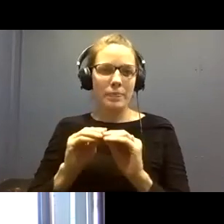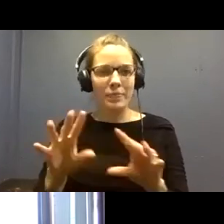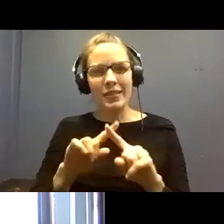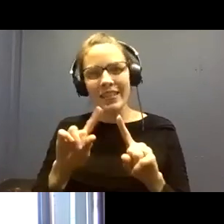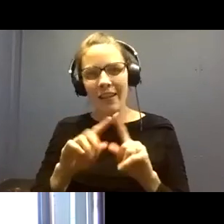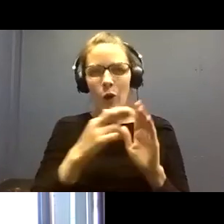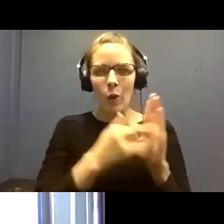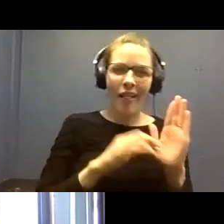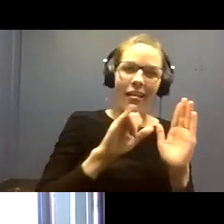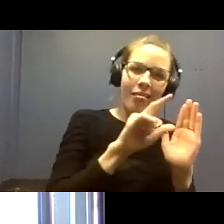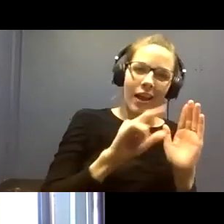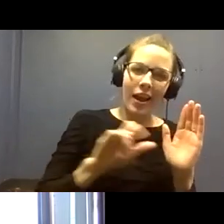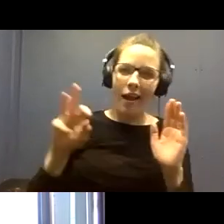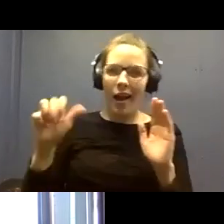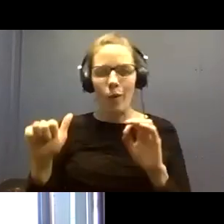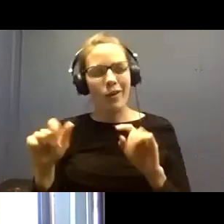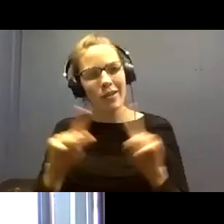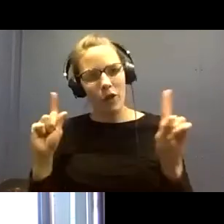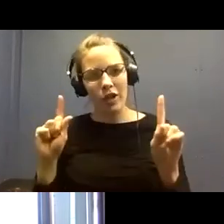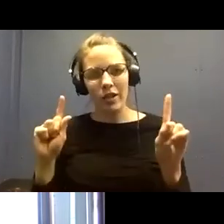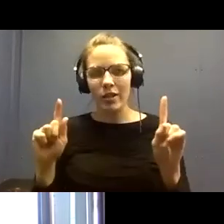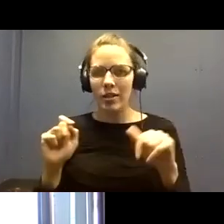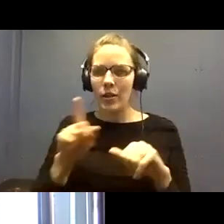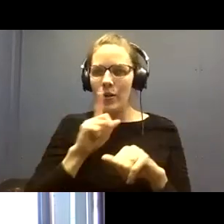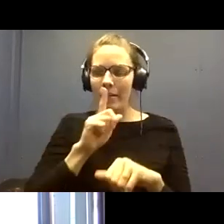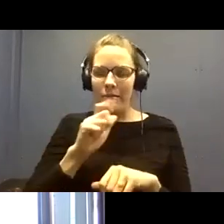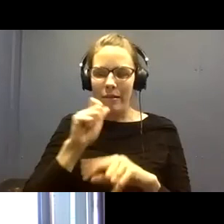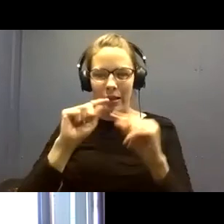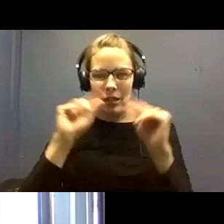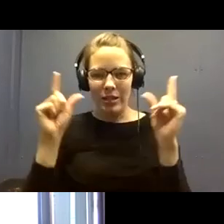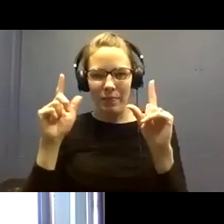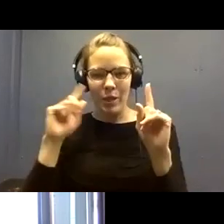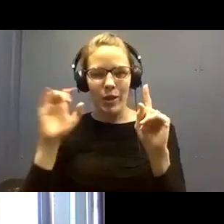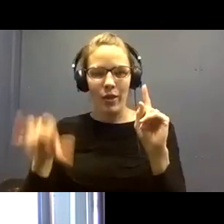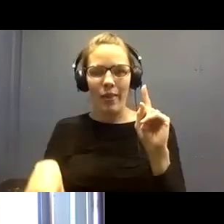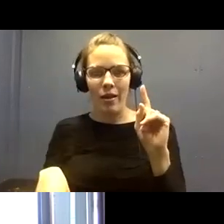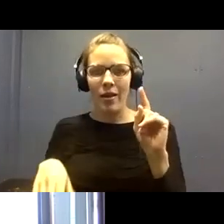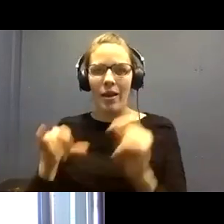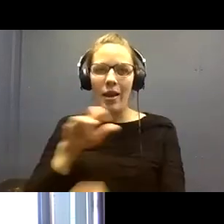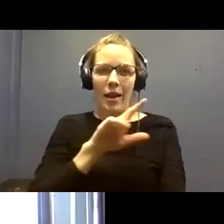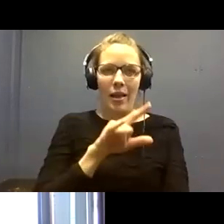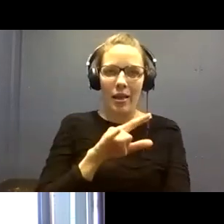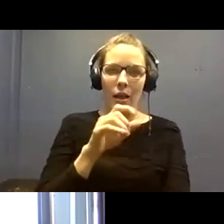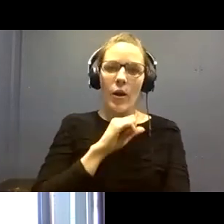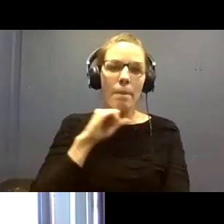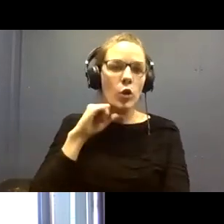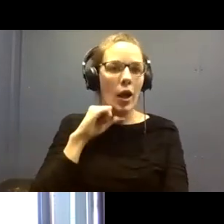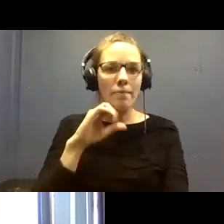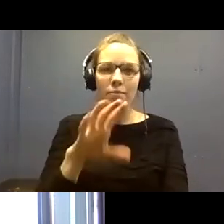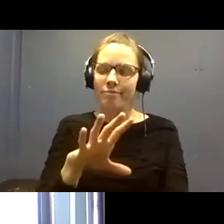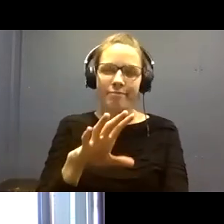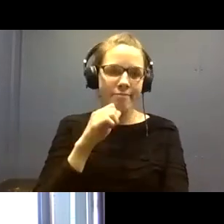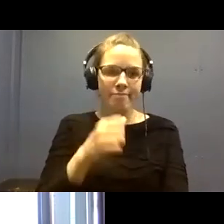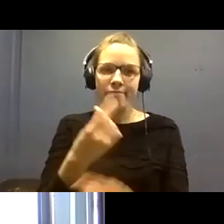Illinois versus in Iowa. So that really isn't surprising to hear. In Illinois, proms really are